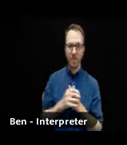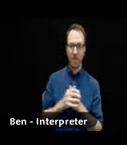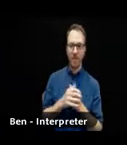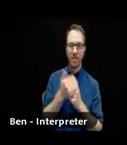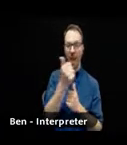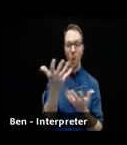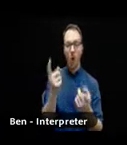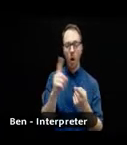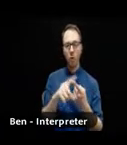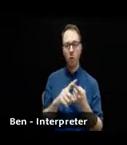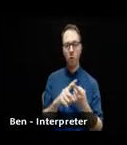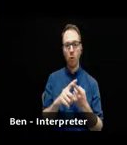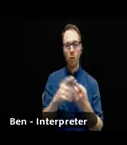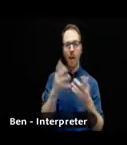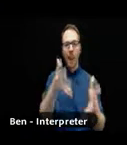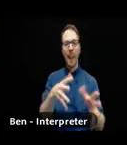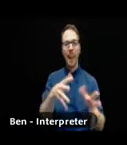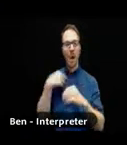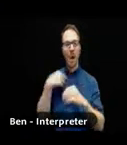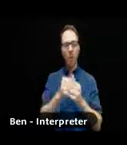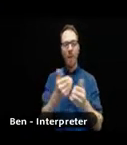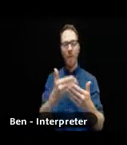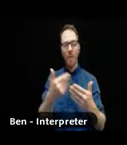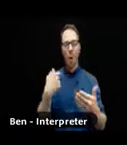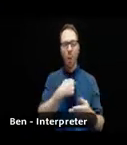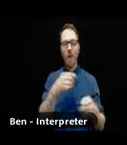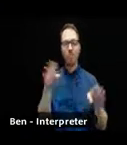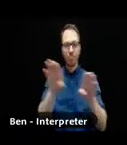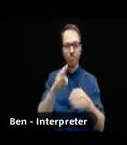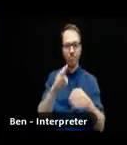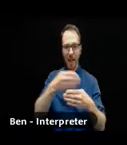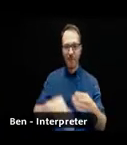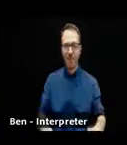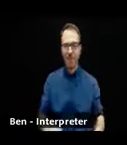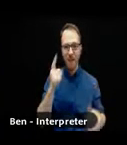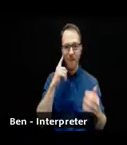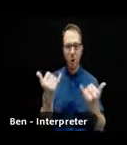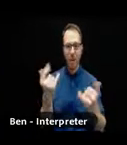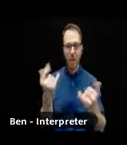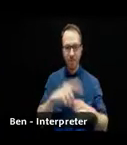there anything you would like to leave us with before we end for today?